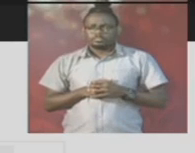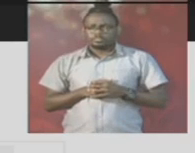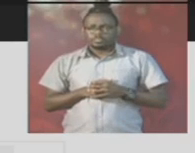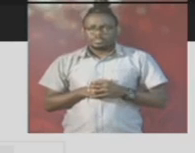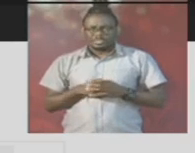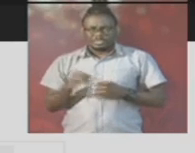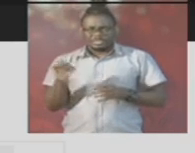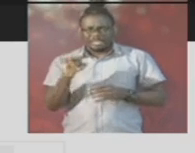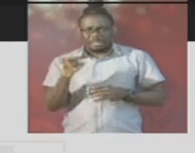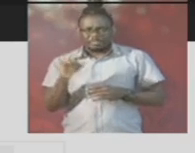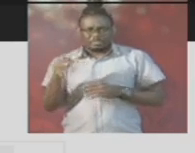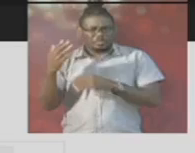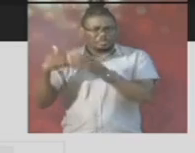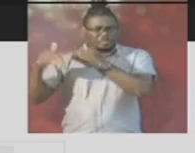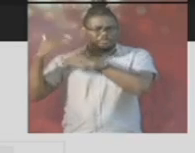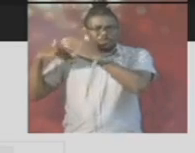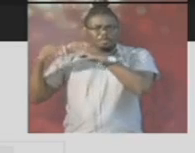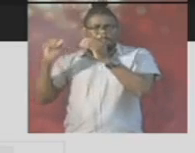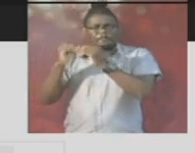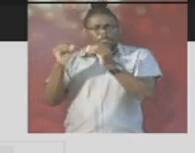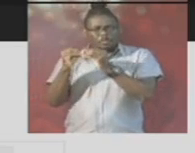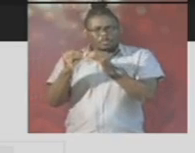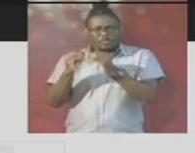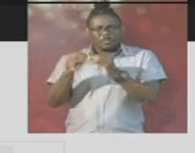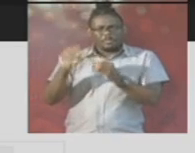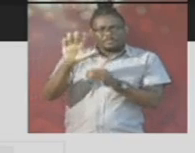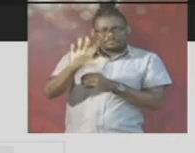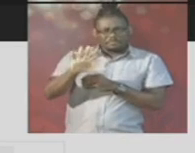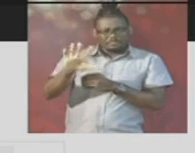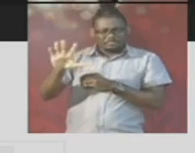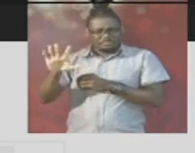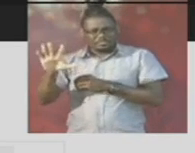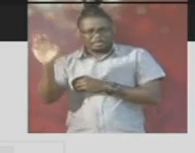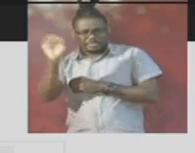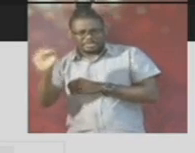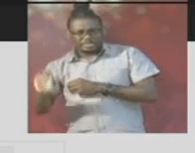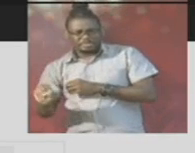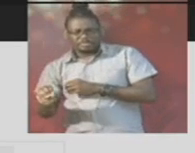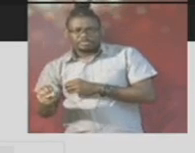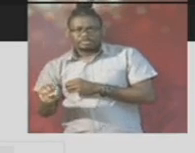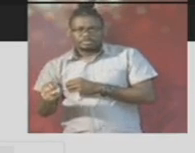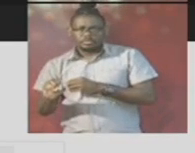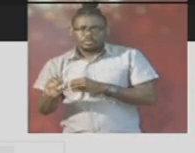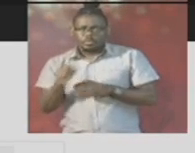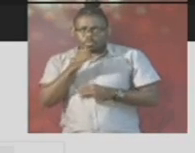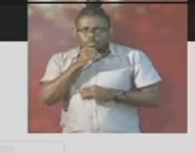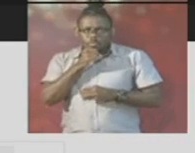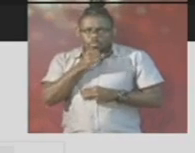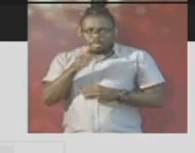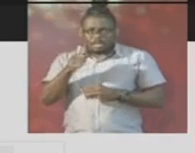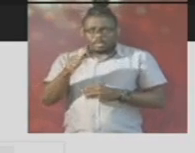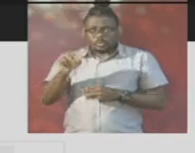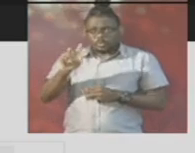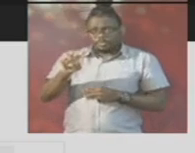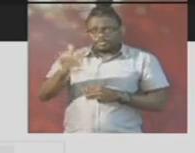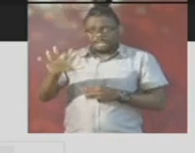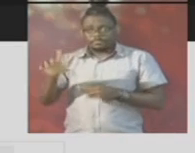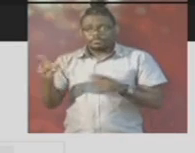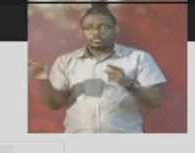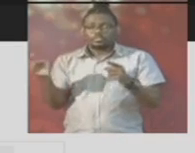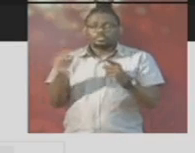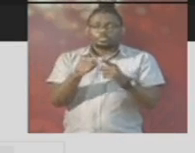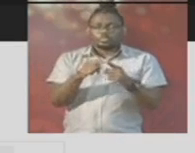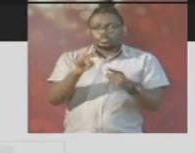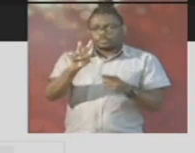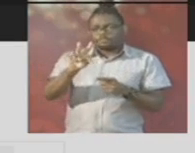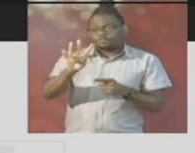majority, over 55% of them, being in that 25 to 49-year age band. If we continue on, we